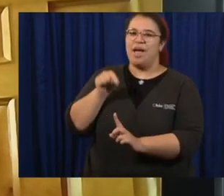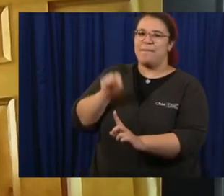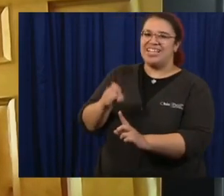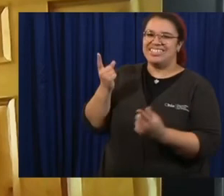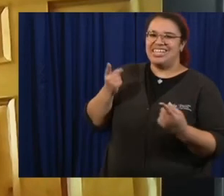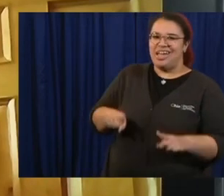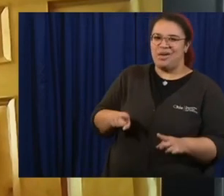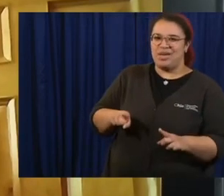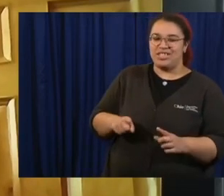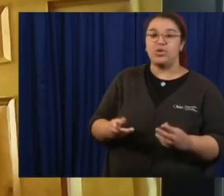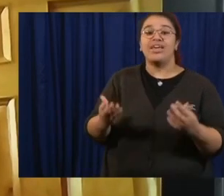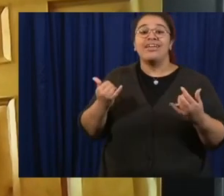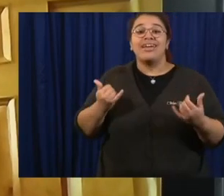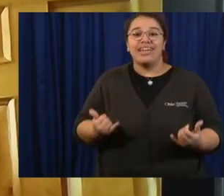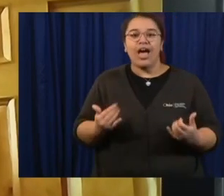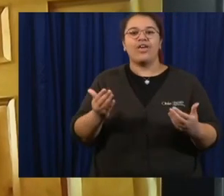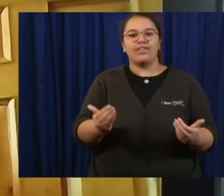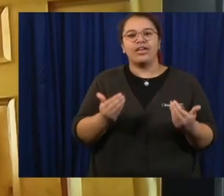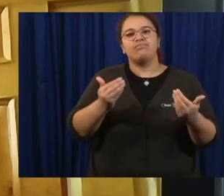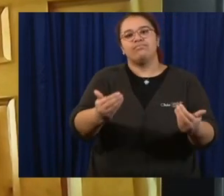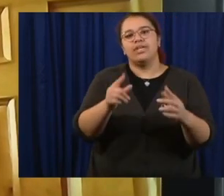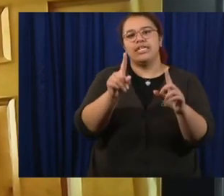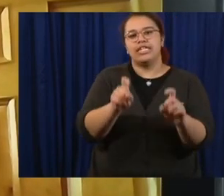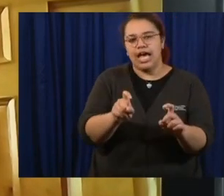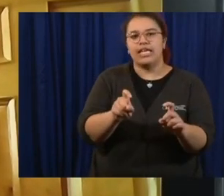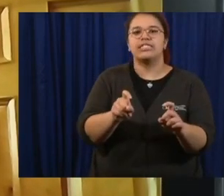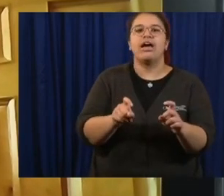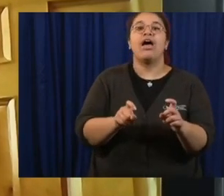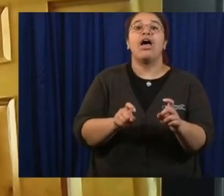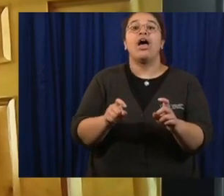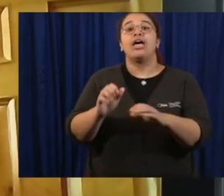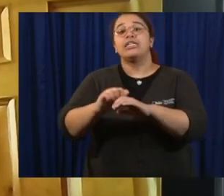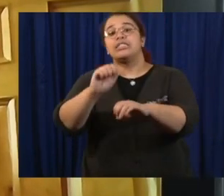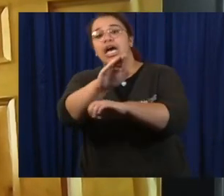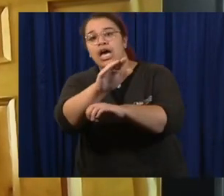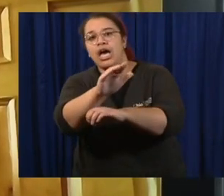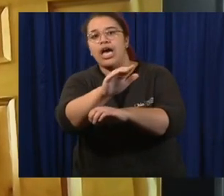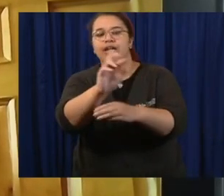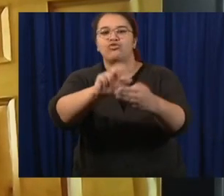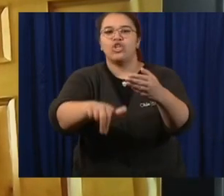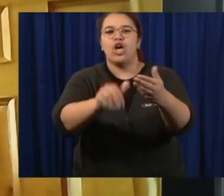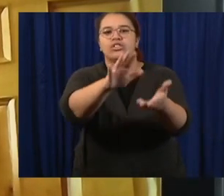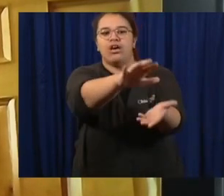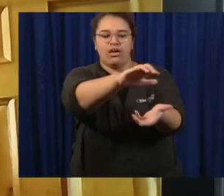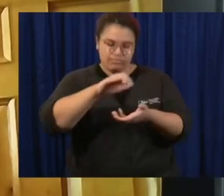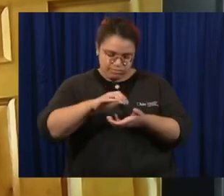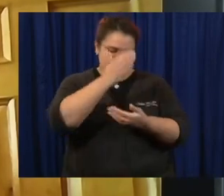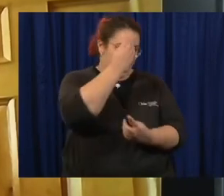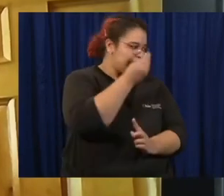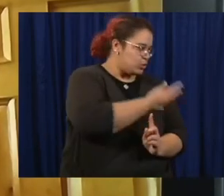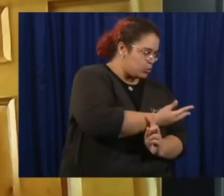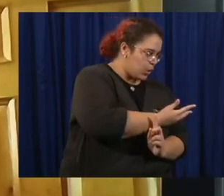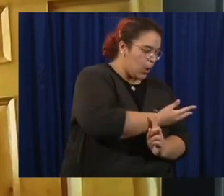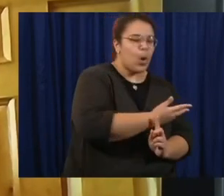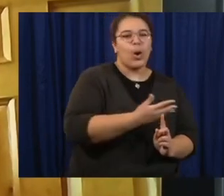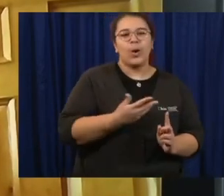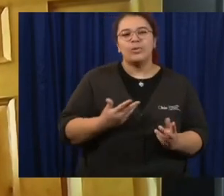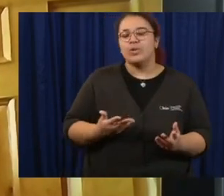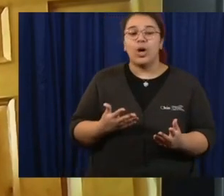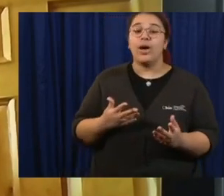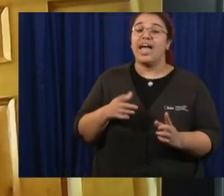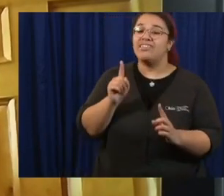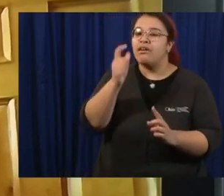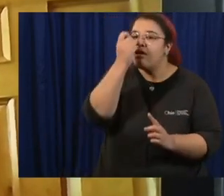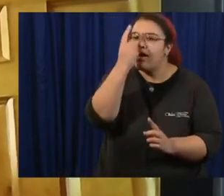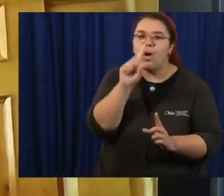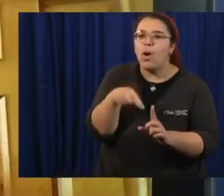can receive those results back in a timely manner to help you deal with whatever problems you may be facing, whether it's COVID-19